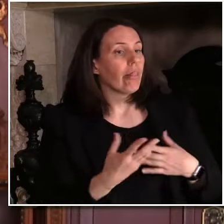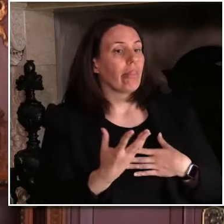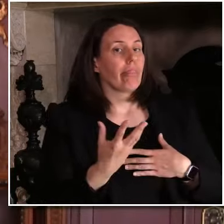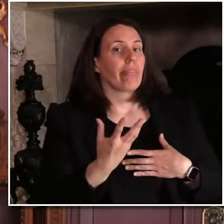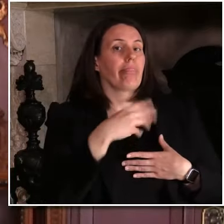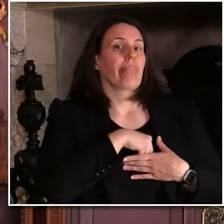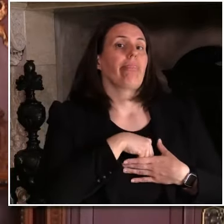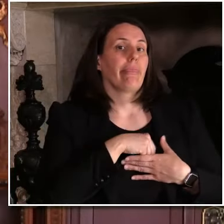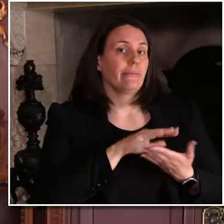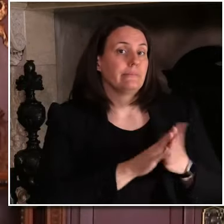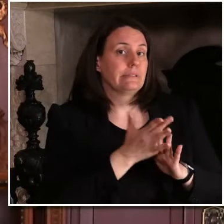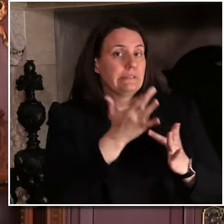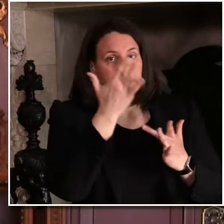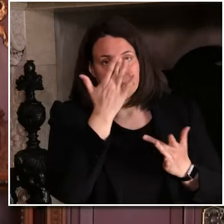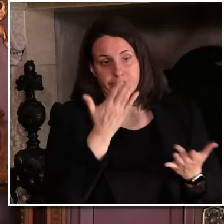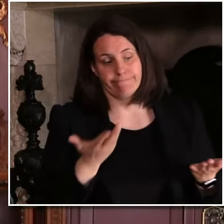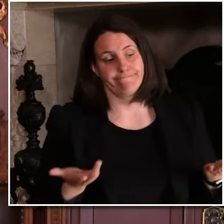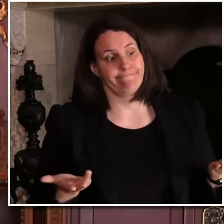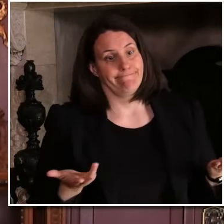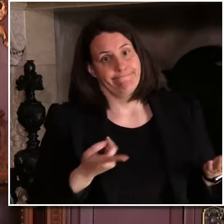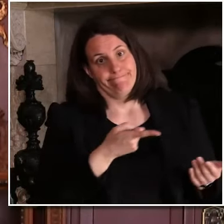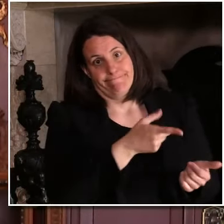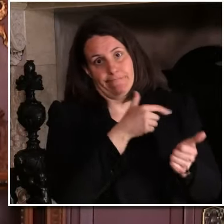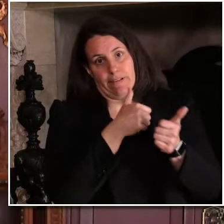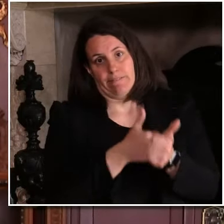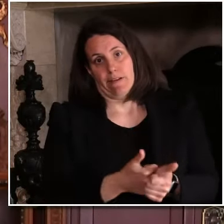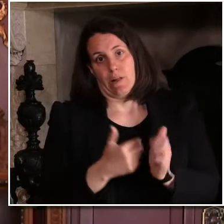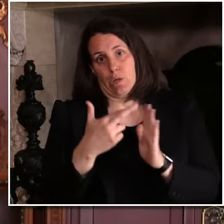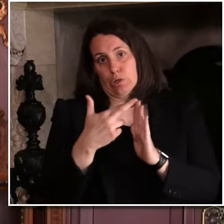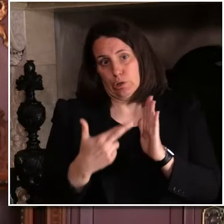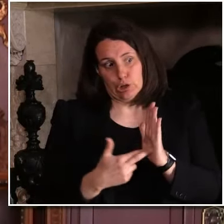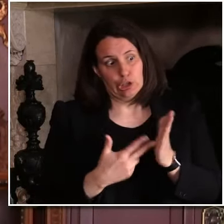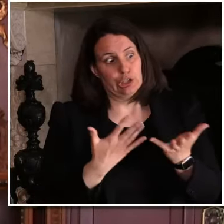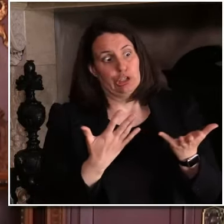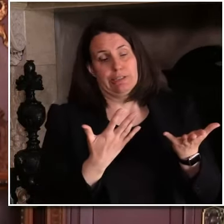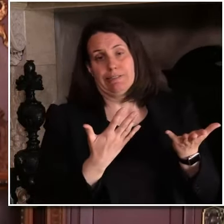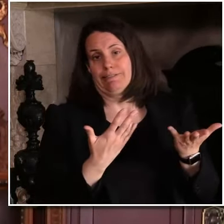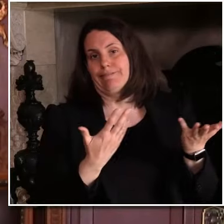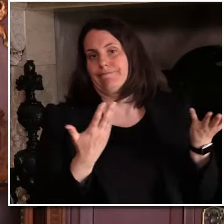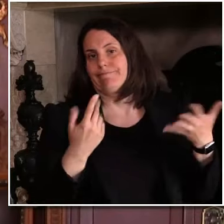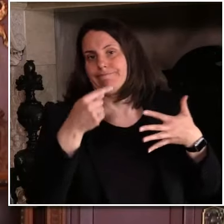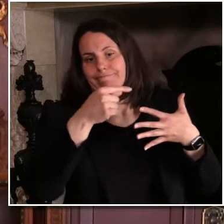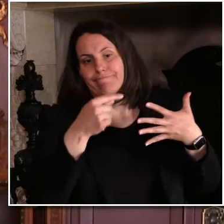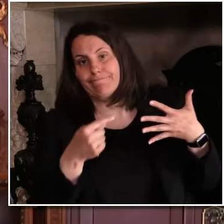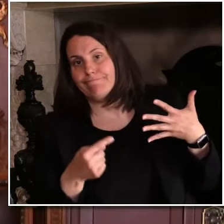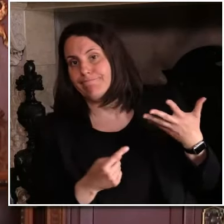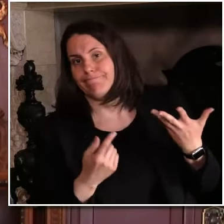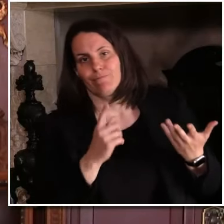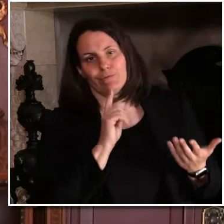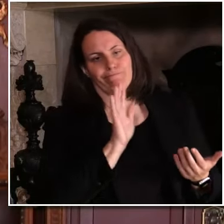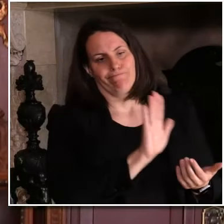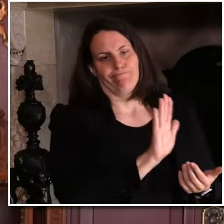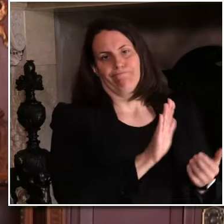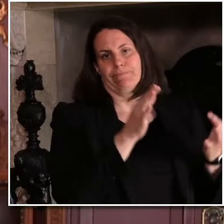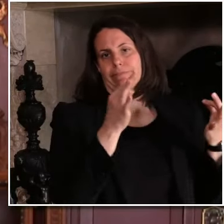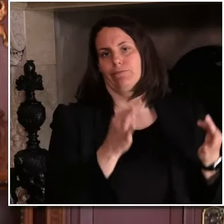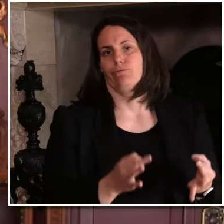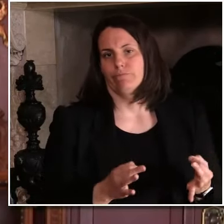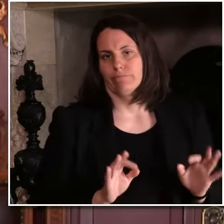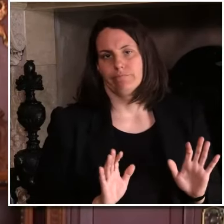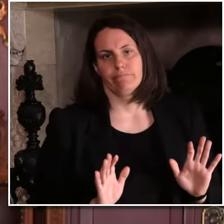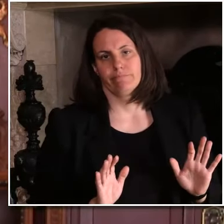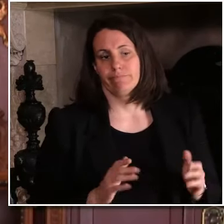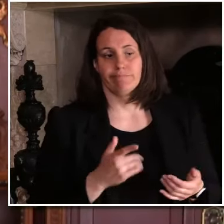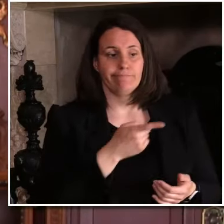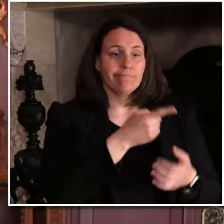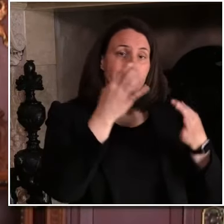not comply or not use good judgment by keeping safe distance from someone else. You may feel